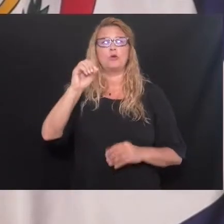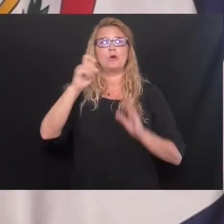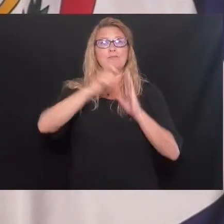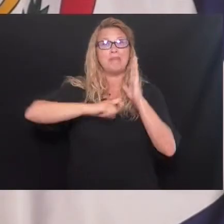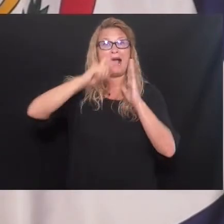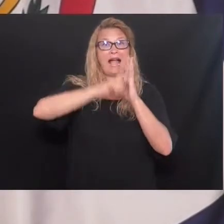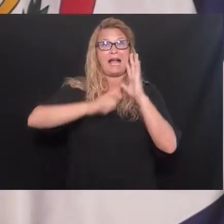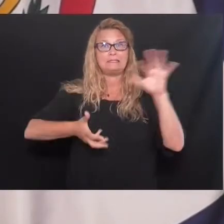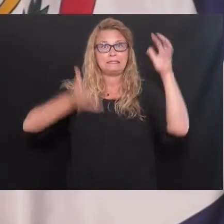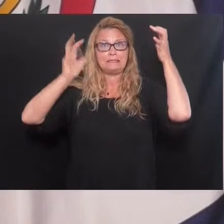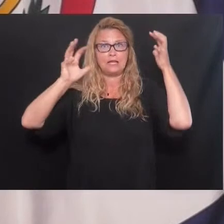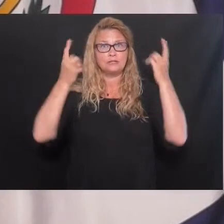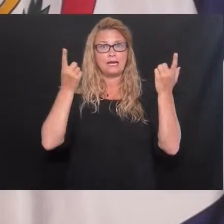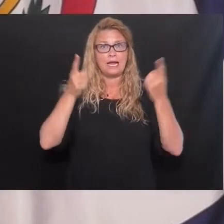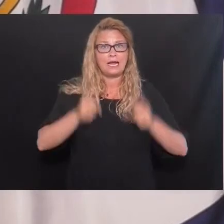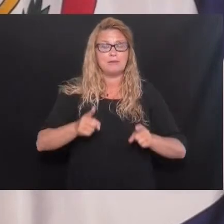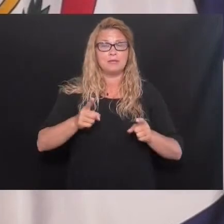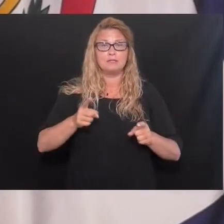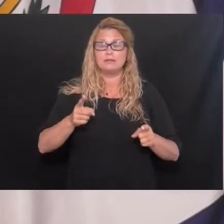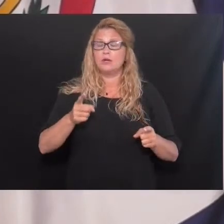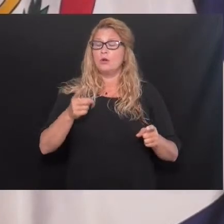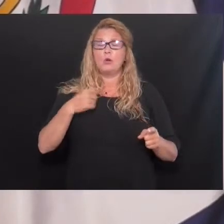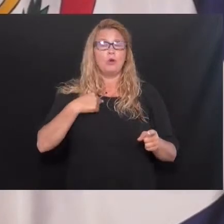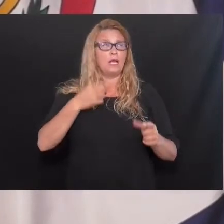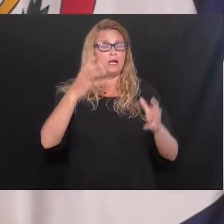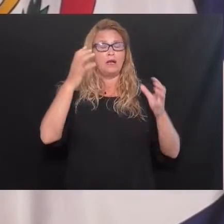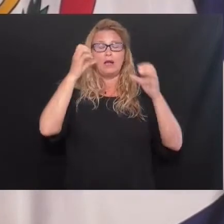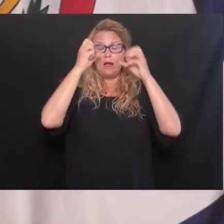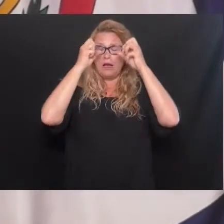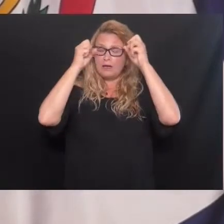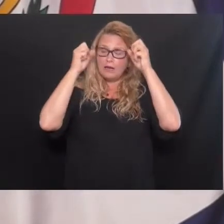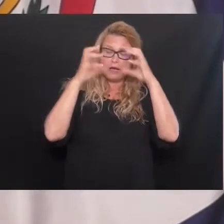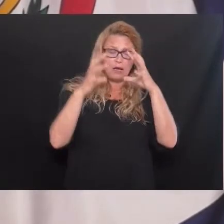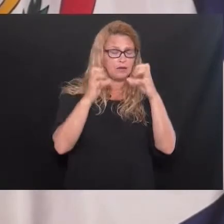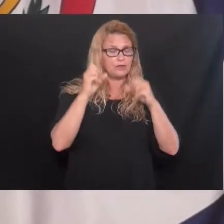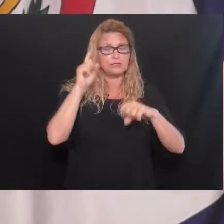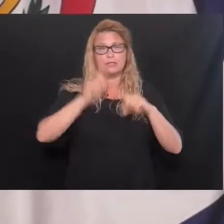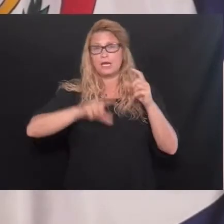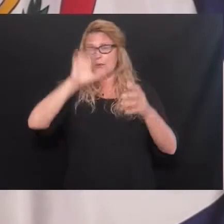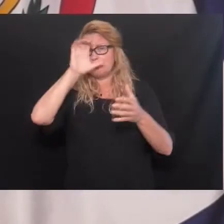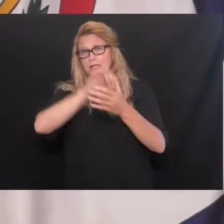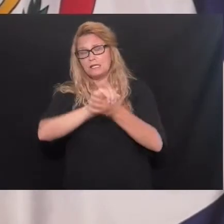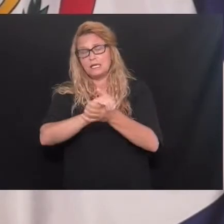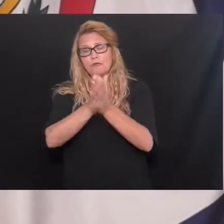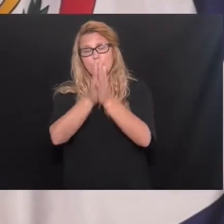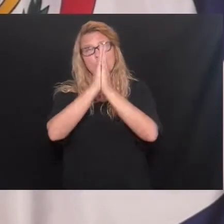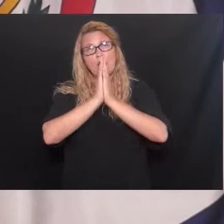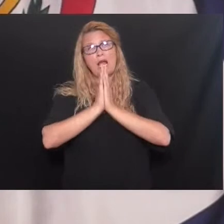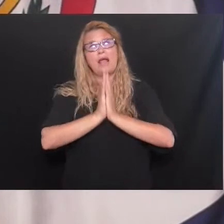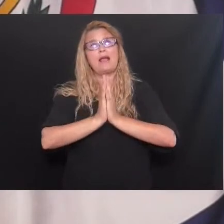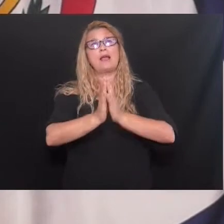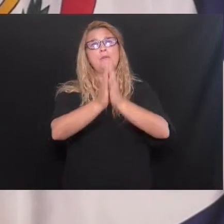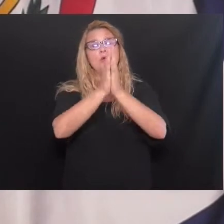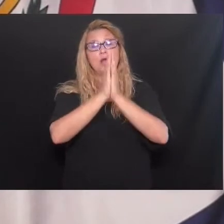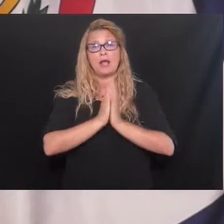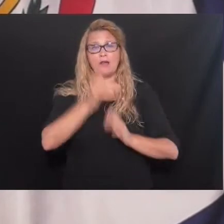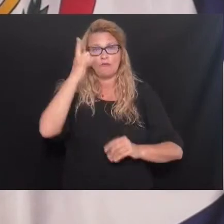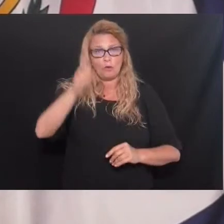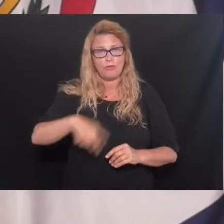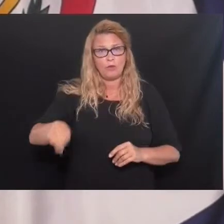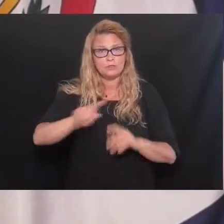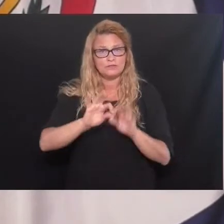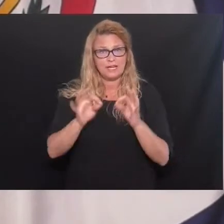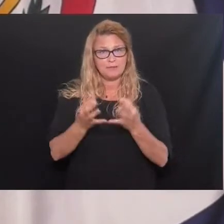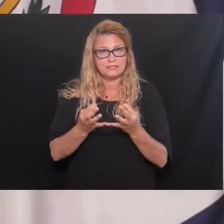and we all just crumbled because we all sent up prayer after prayer after prayer that